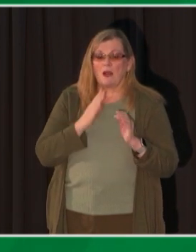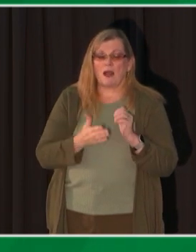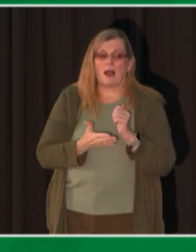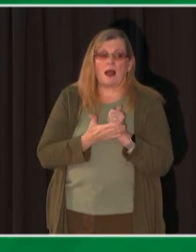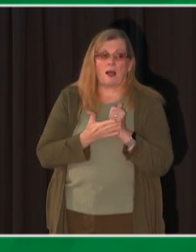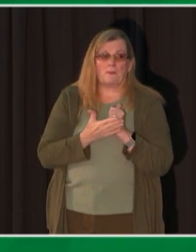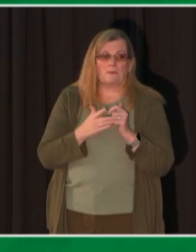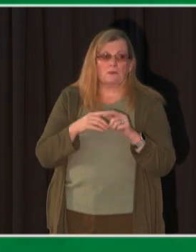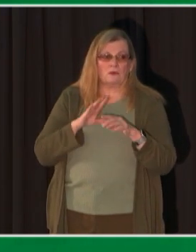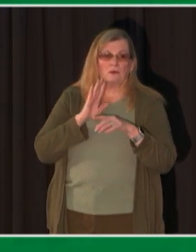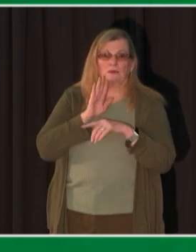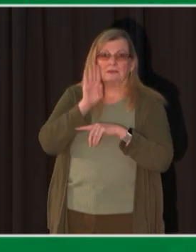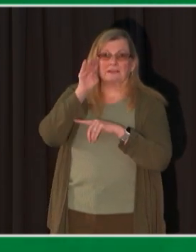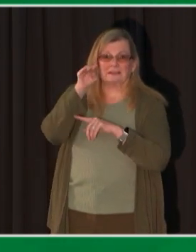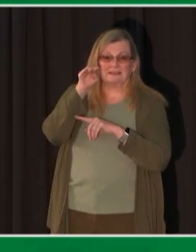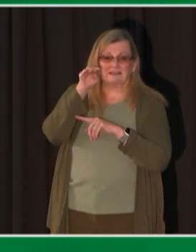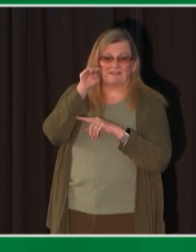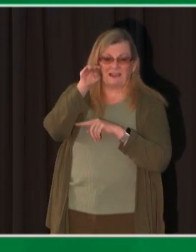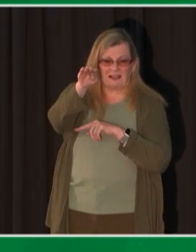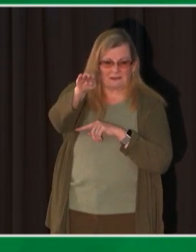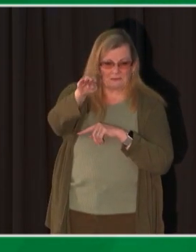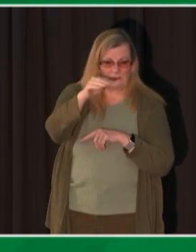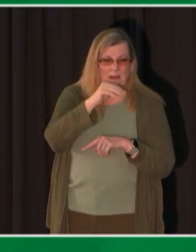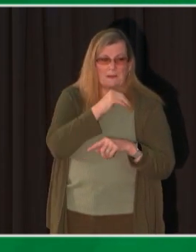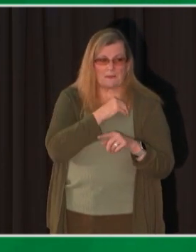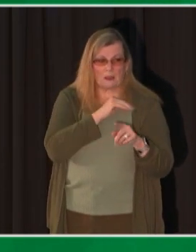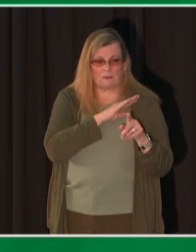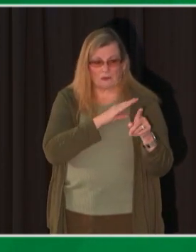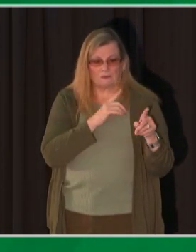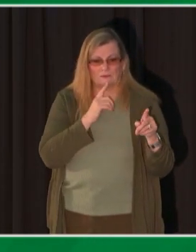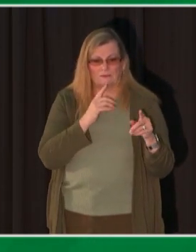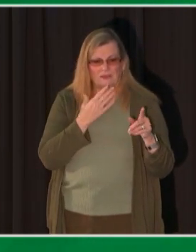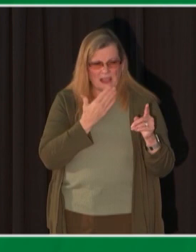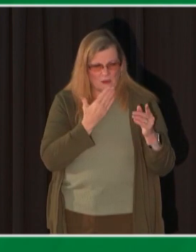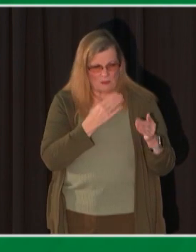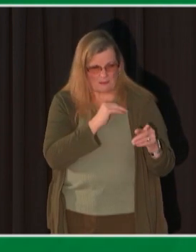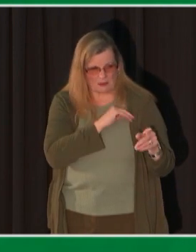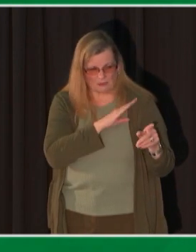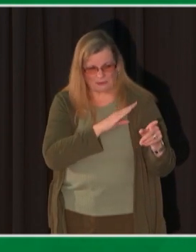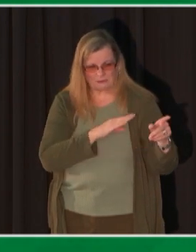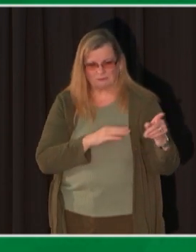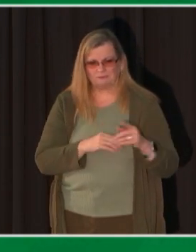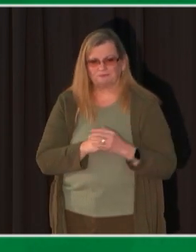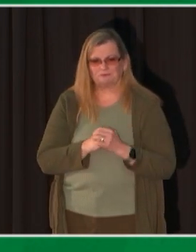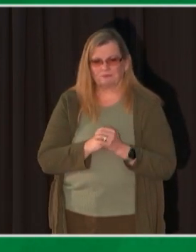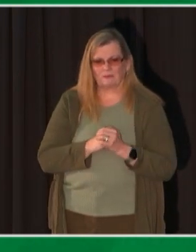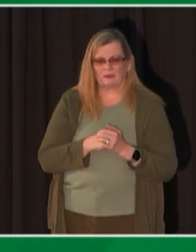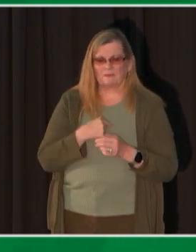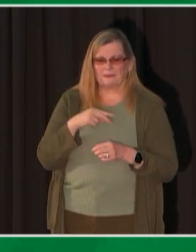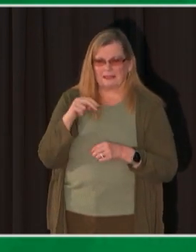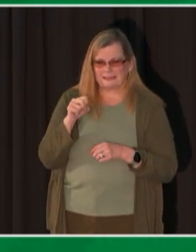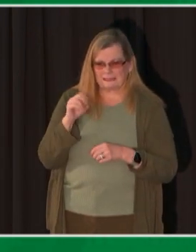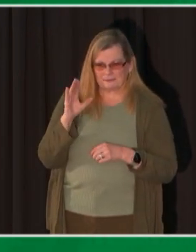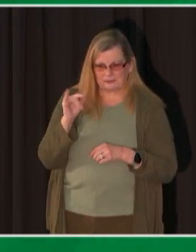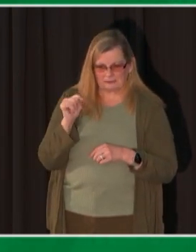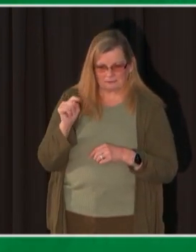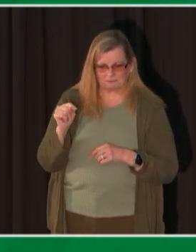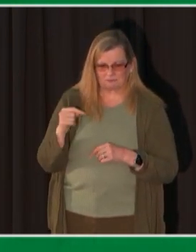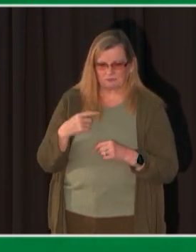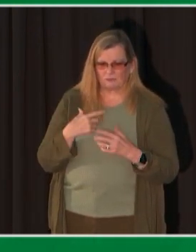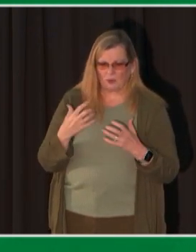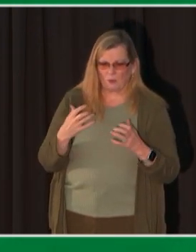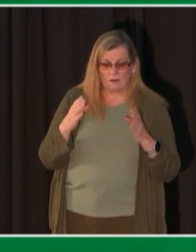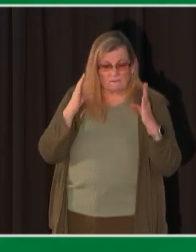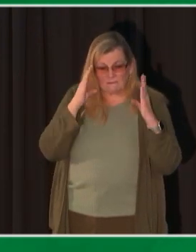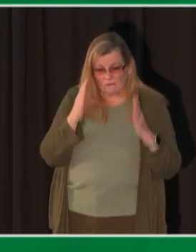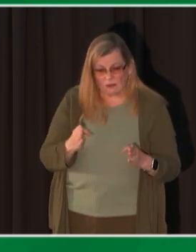Mayor. One of the things that I want to make sure that people understand and they focus on is that while the plan